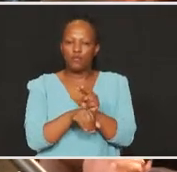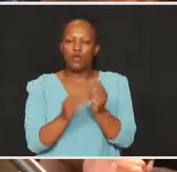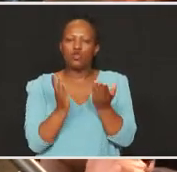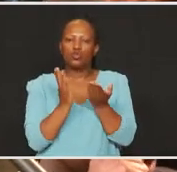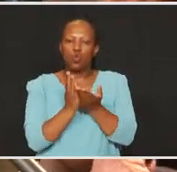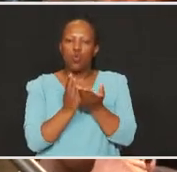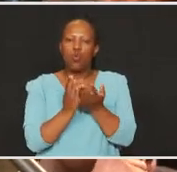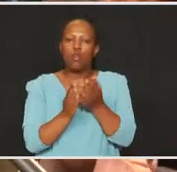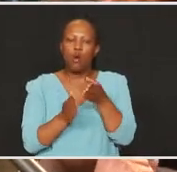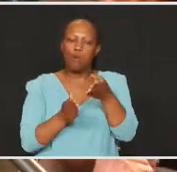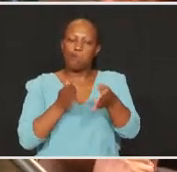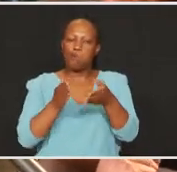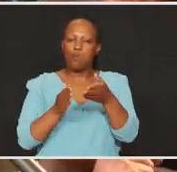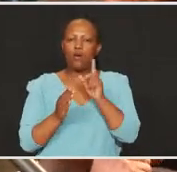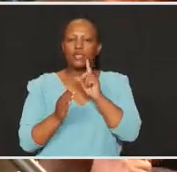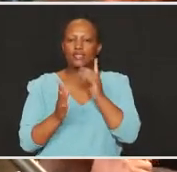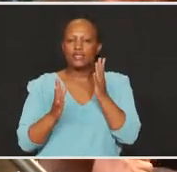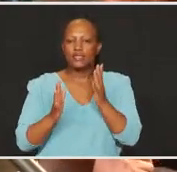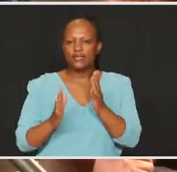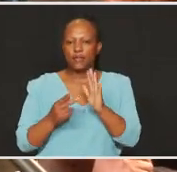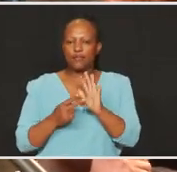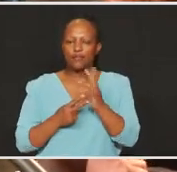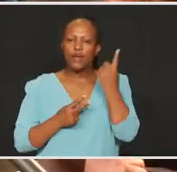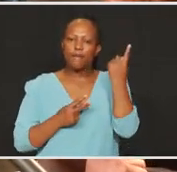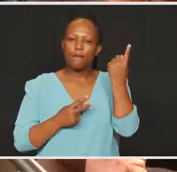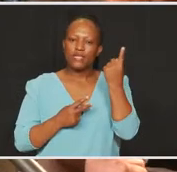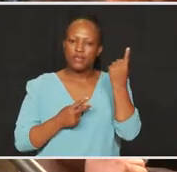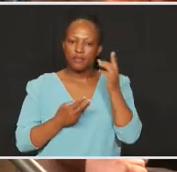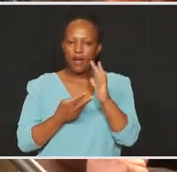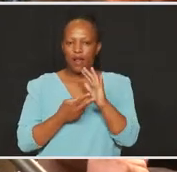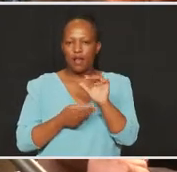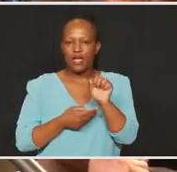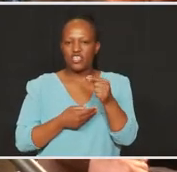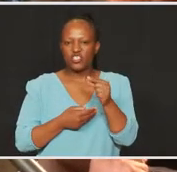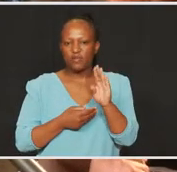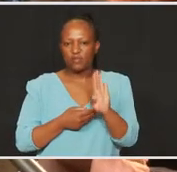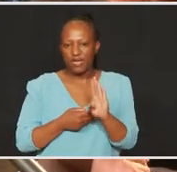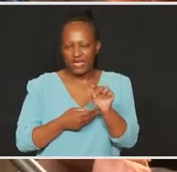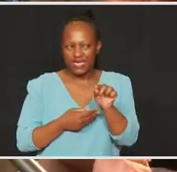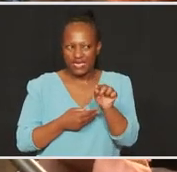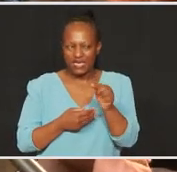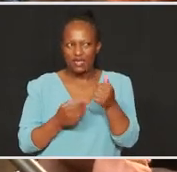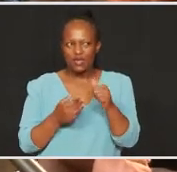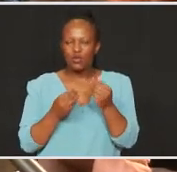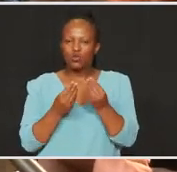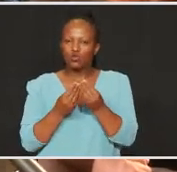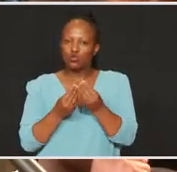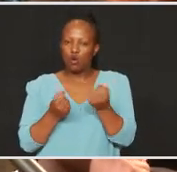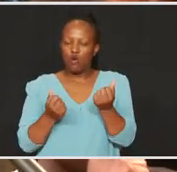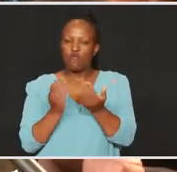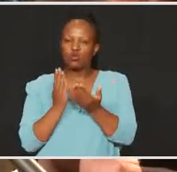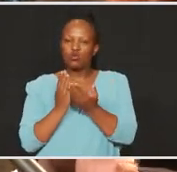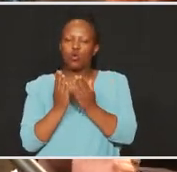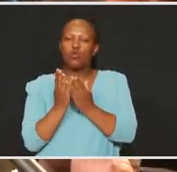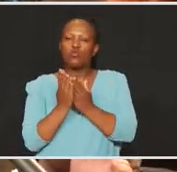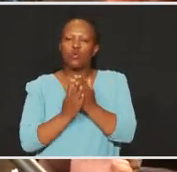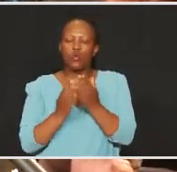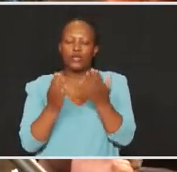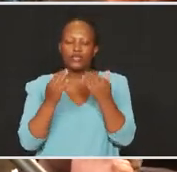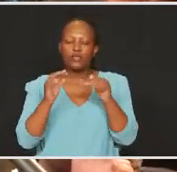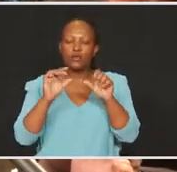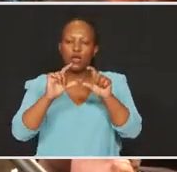attendance by Educators principals and the school governing body and addressing misconduct in schools through class 9